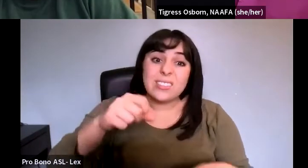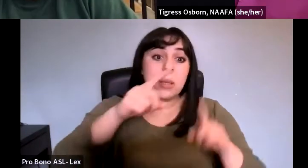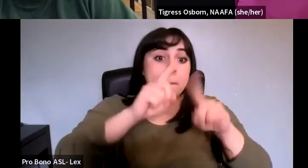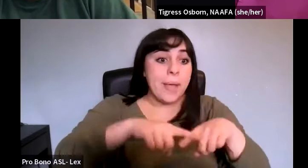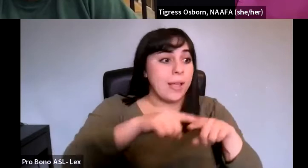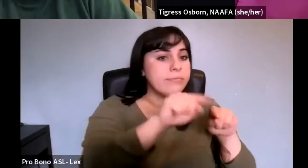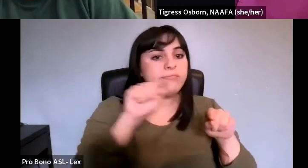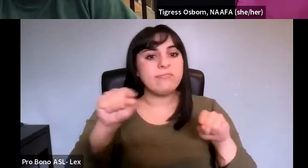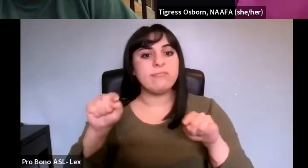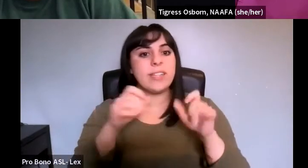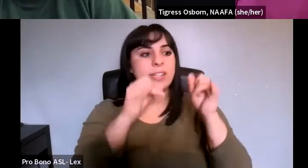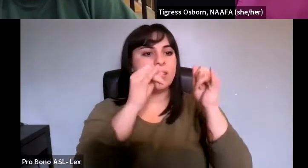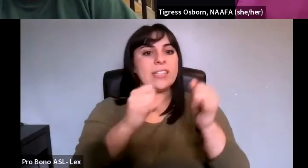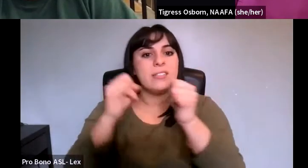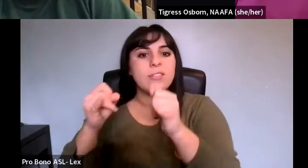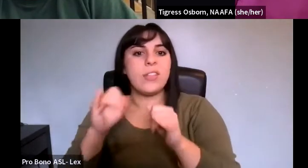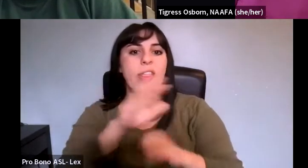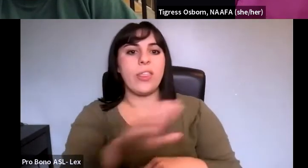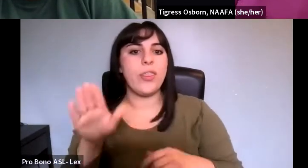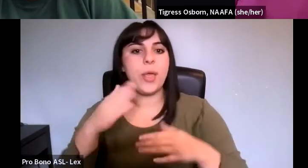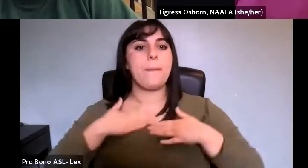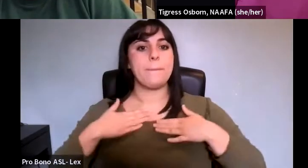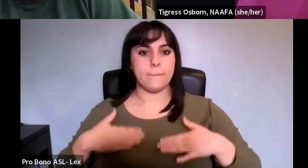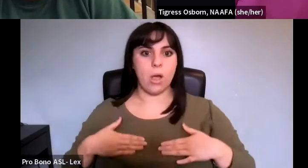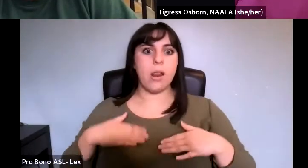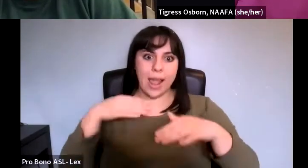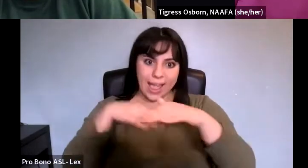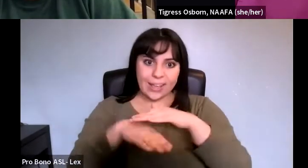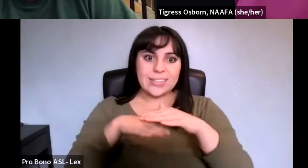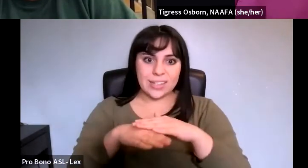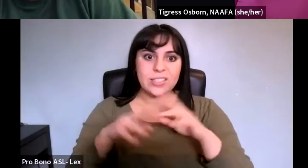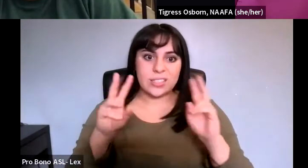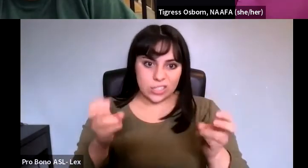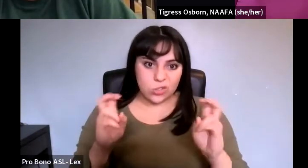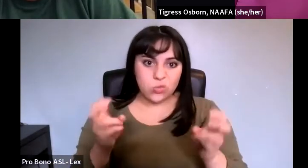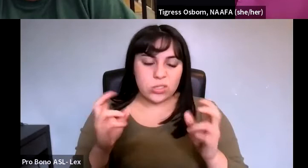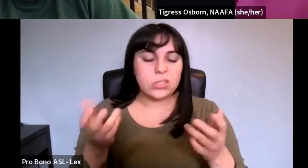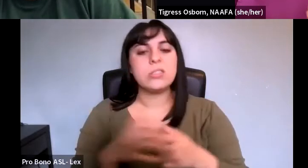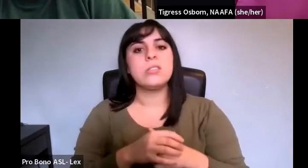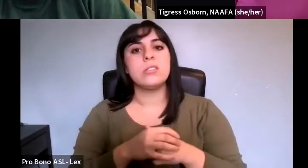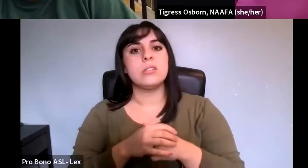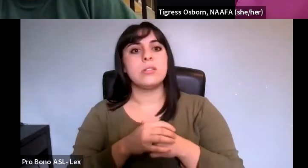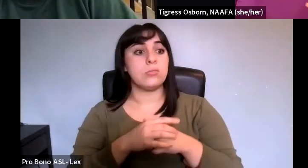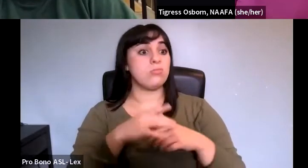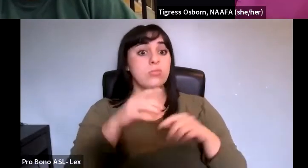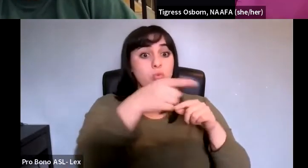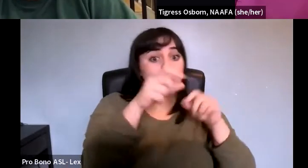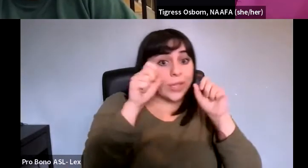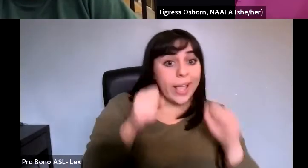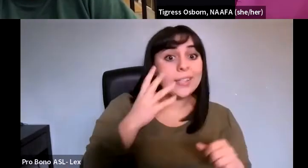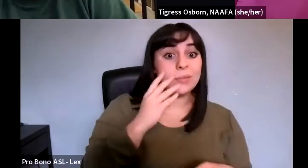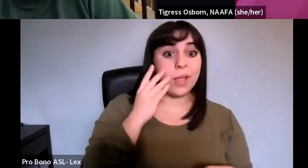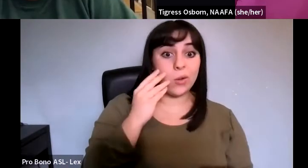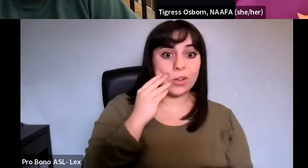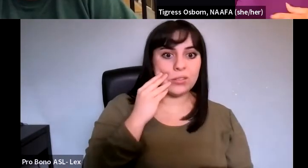and, you know, other things that you've mentioned, that you can be experiencing a lot of shaming and trauma as a